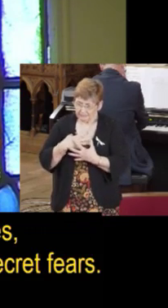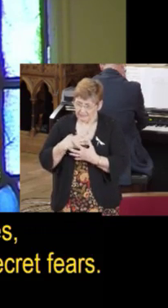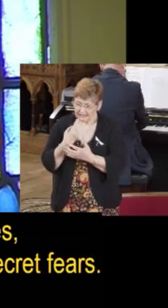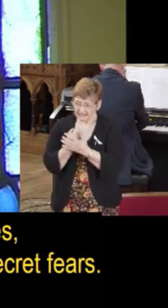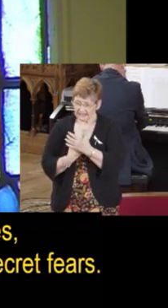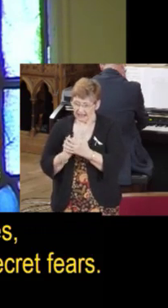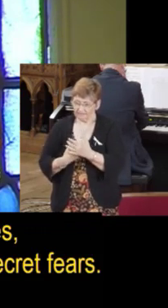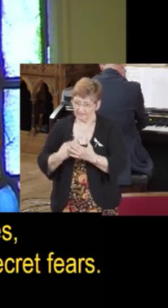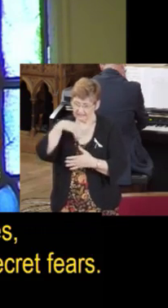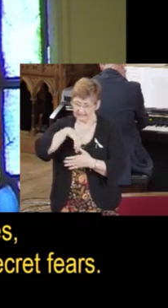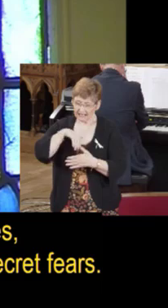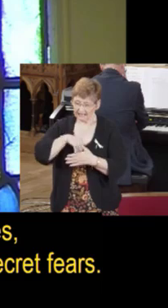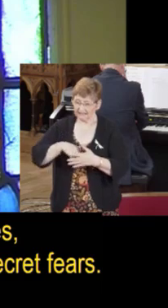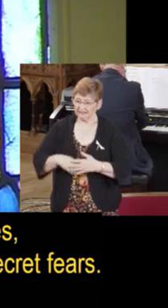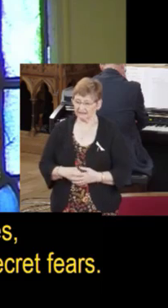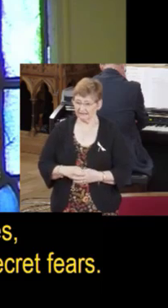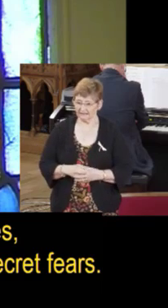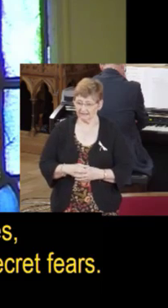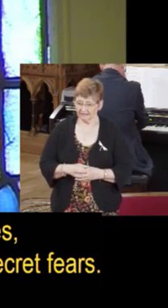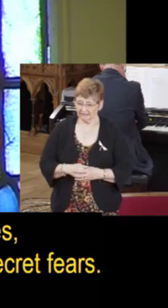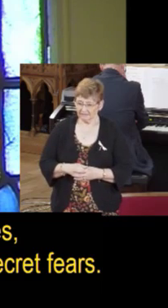multitude of secret fears.